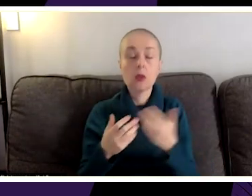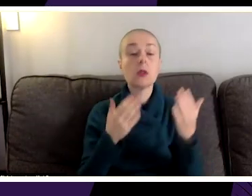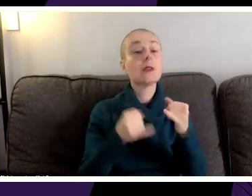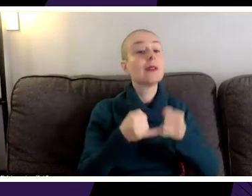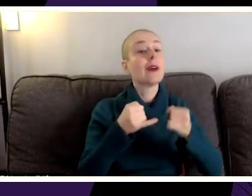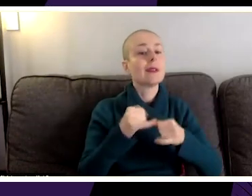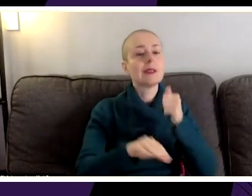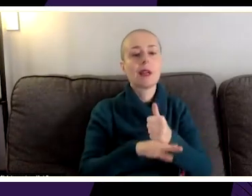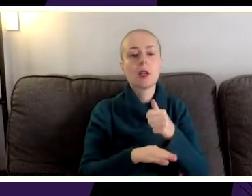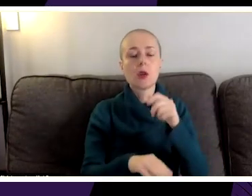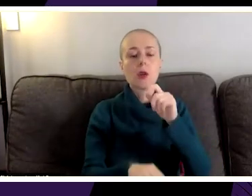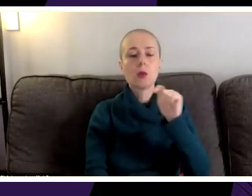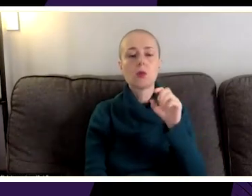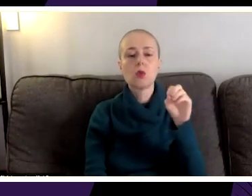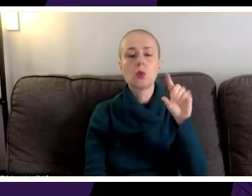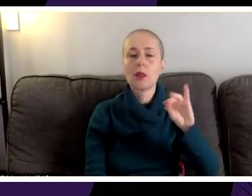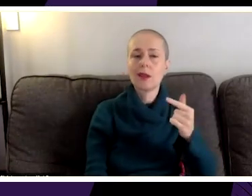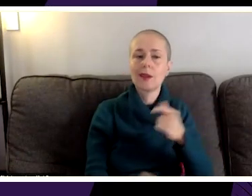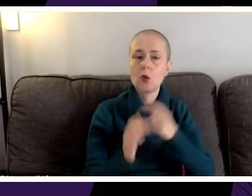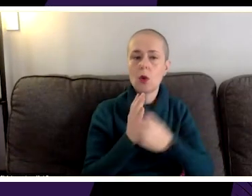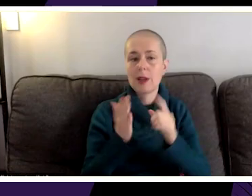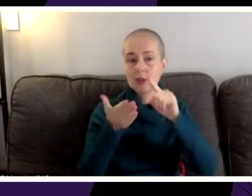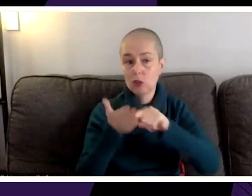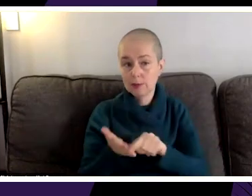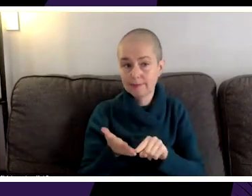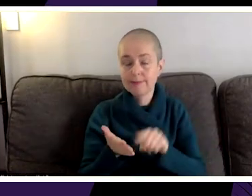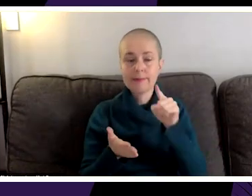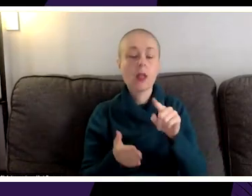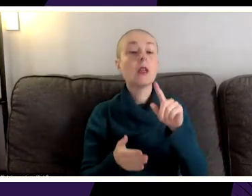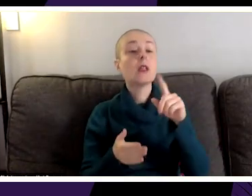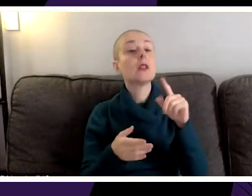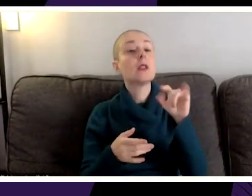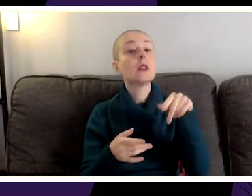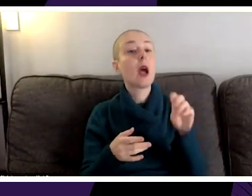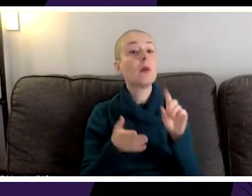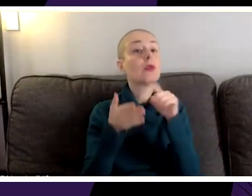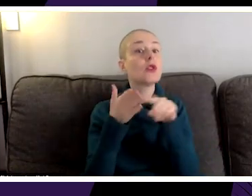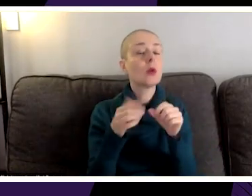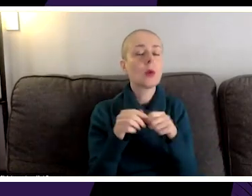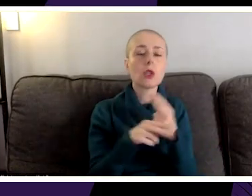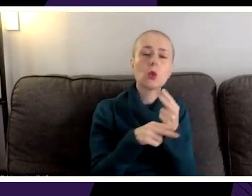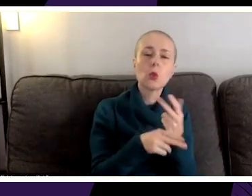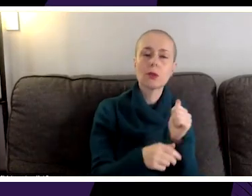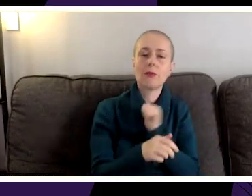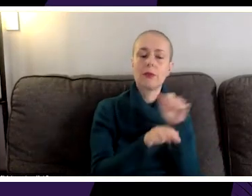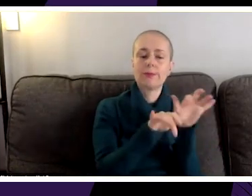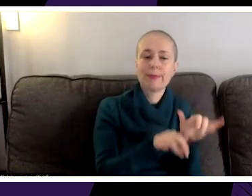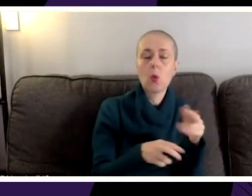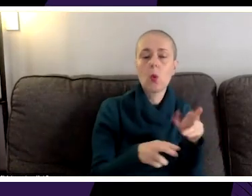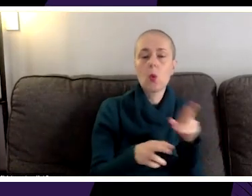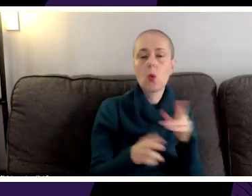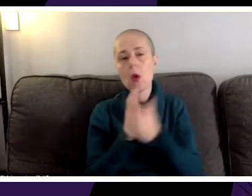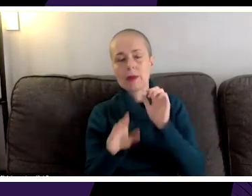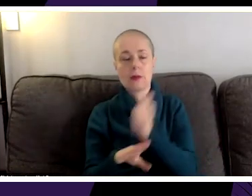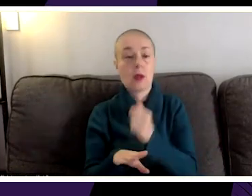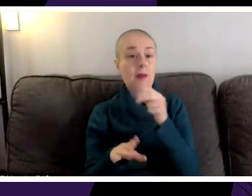checks. So that spell check that I was talking about, the type check, having that run manually or automatically when a user is trying to save